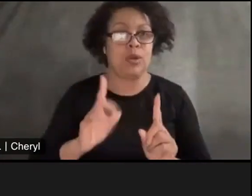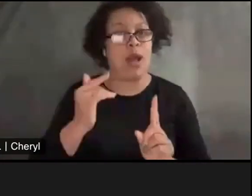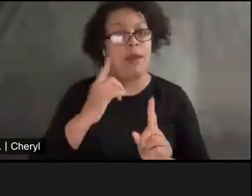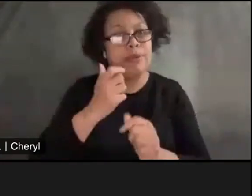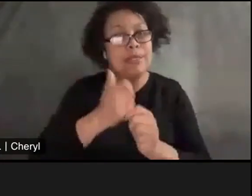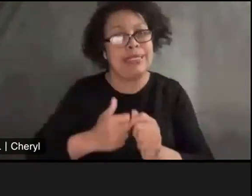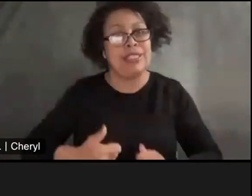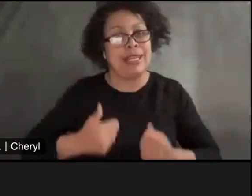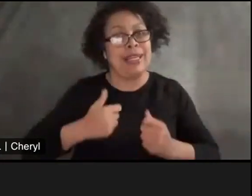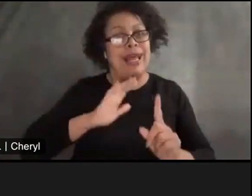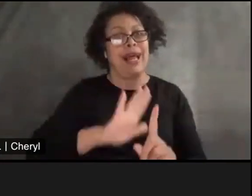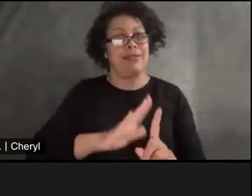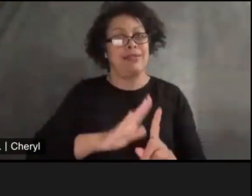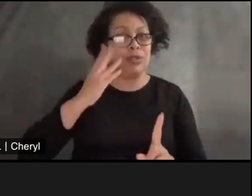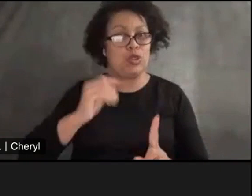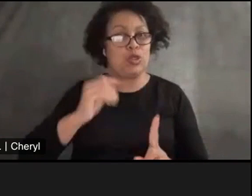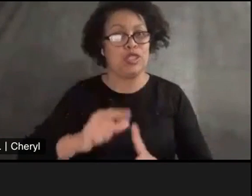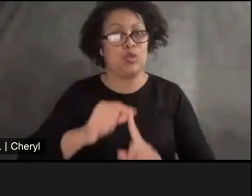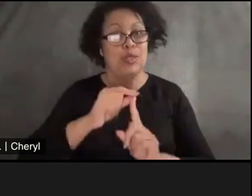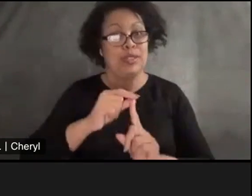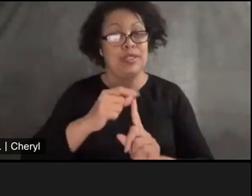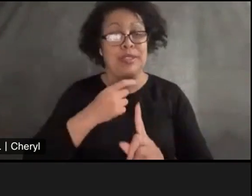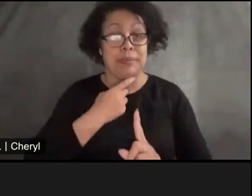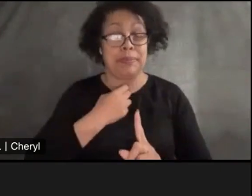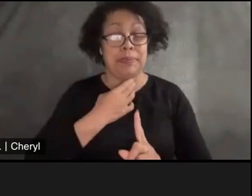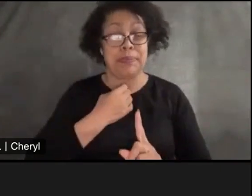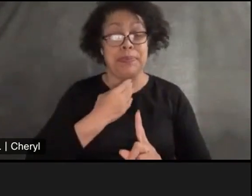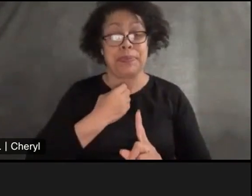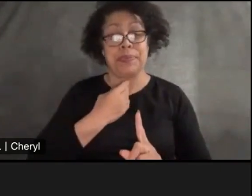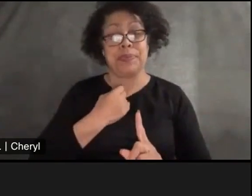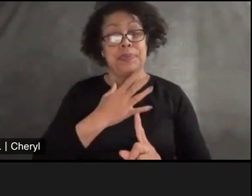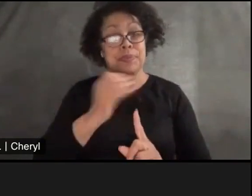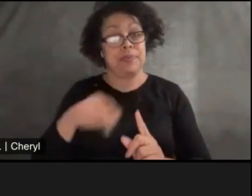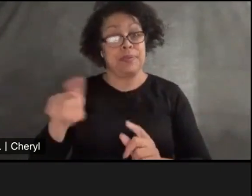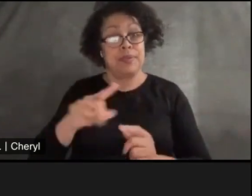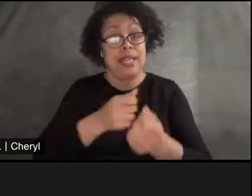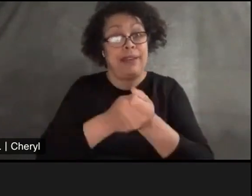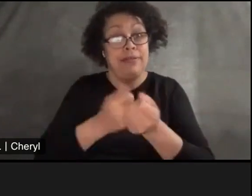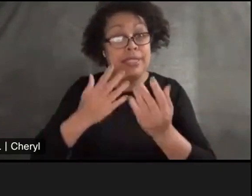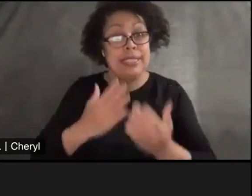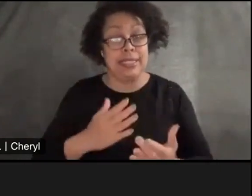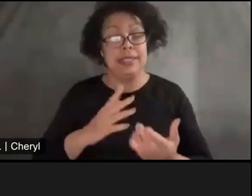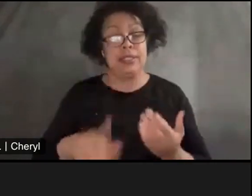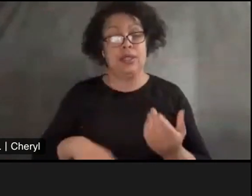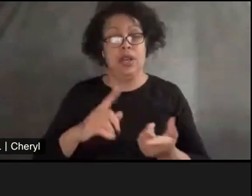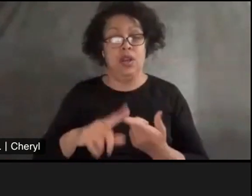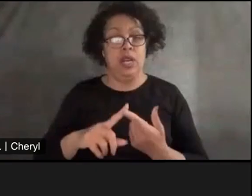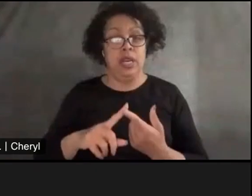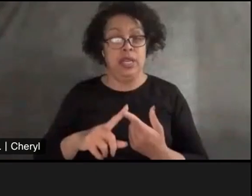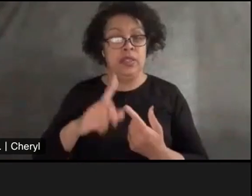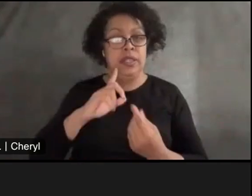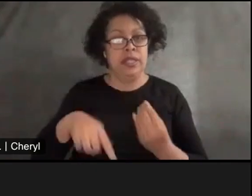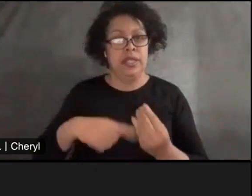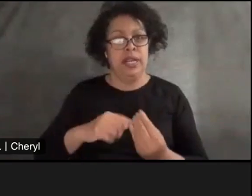they all have. And this is also to say for us as advocates as well, in terms of our pods